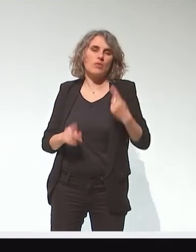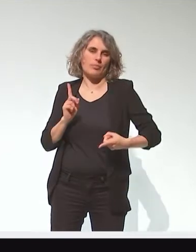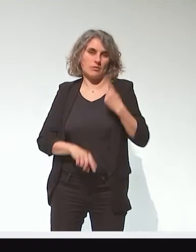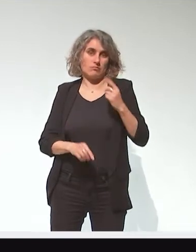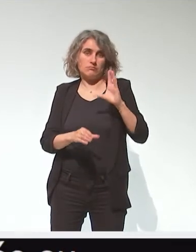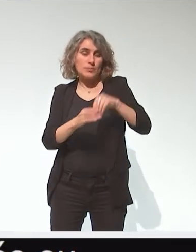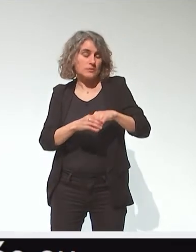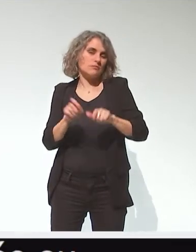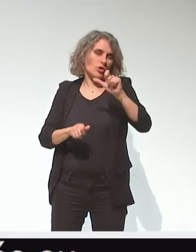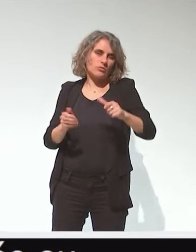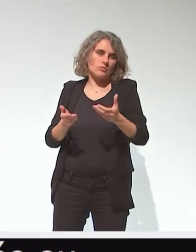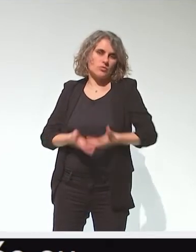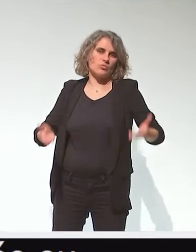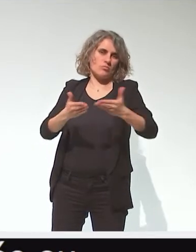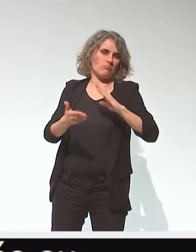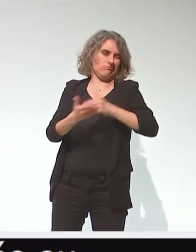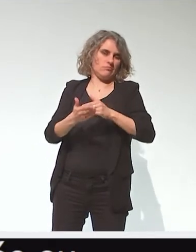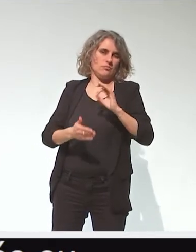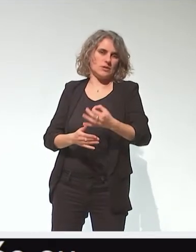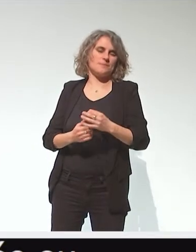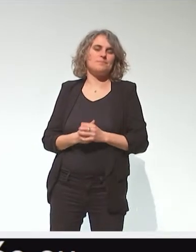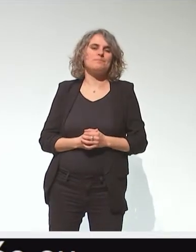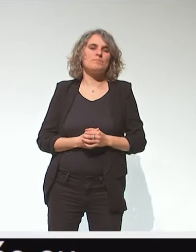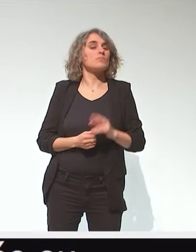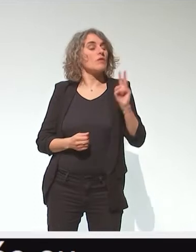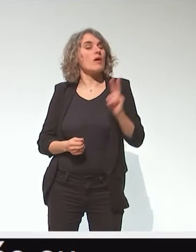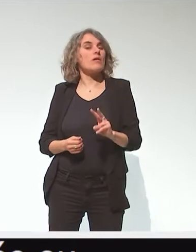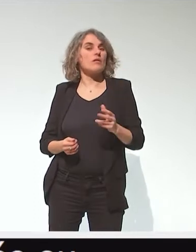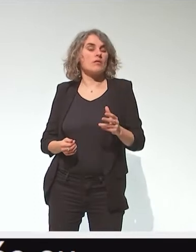I'm going to mention it and close my speech. It is exploring